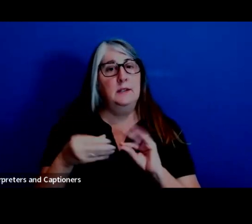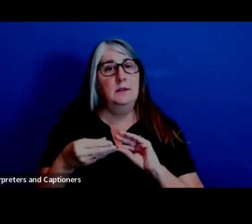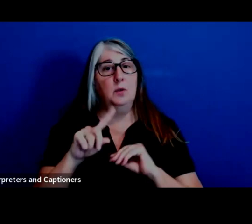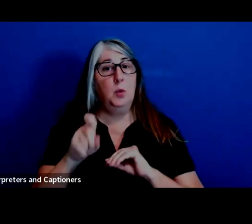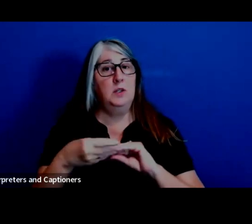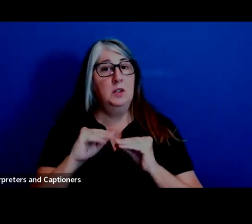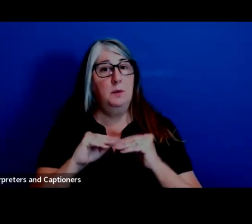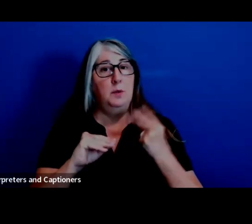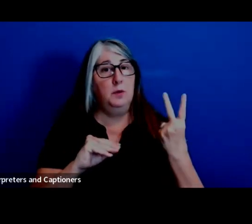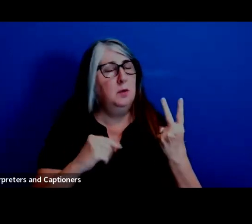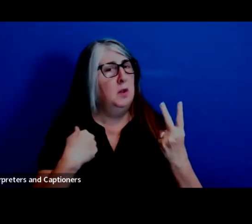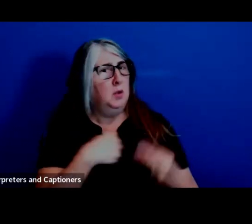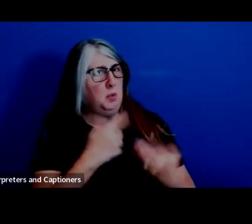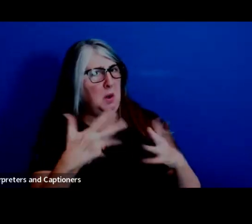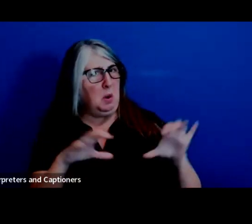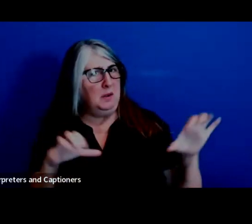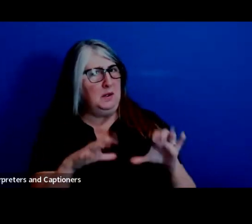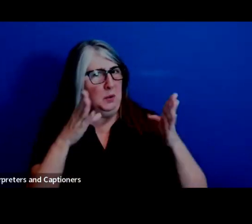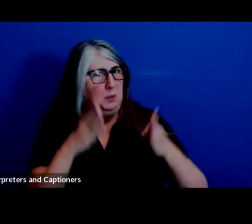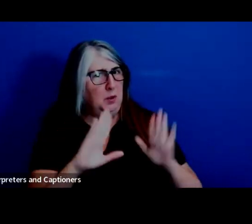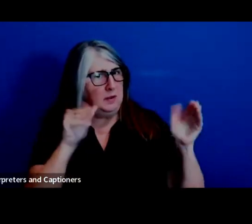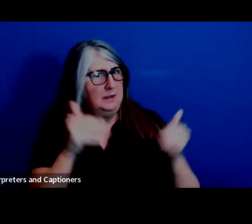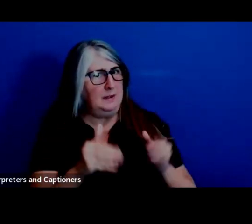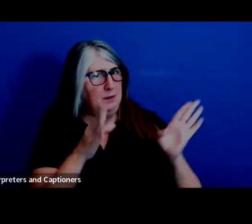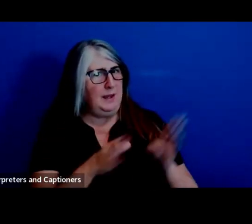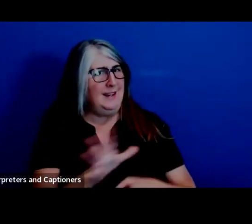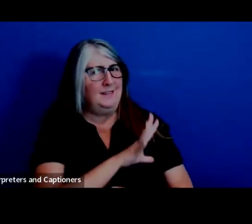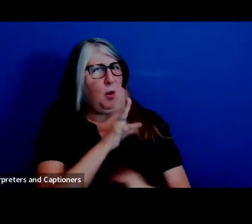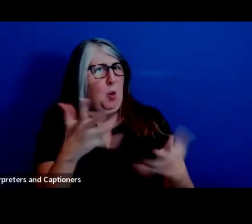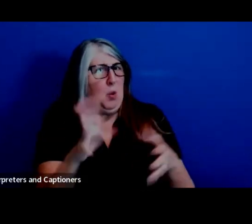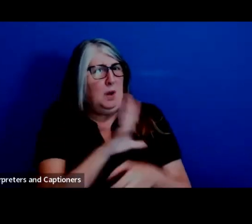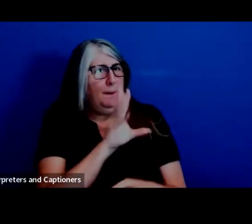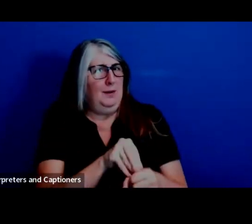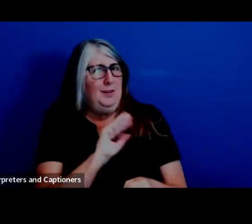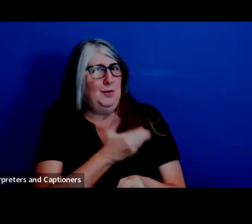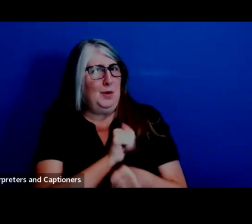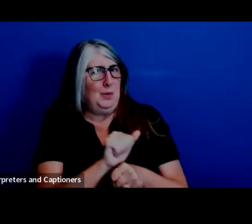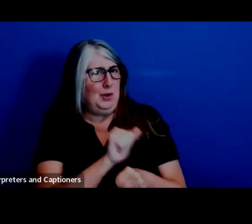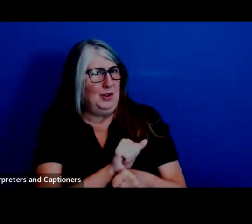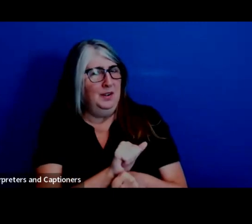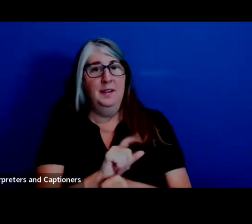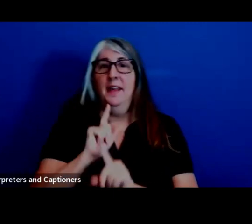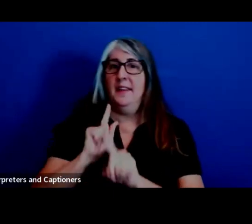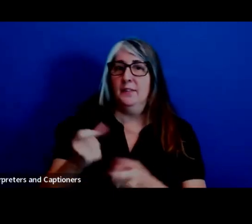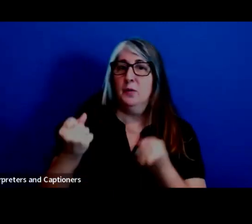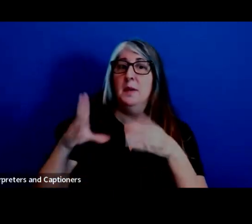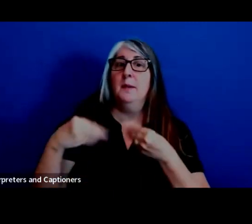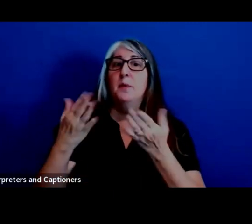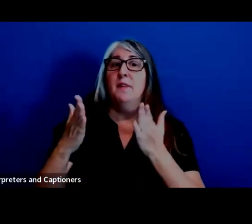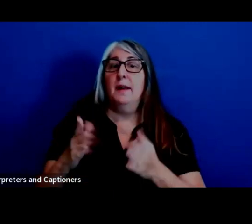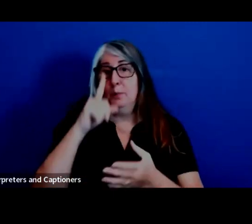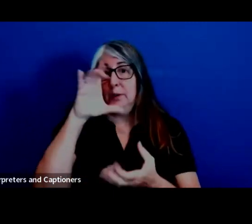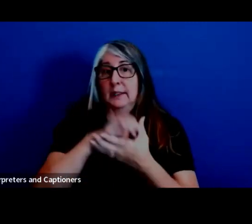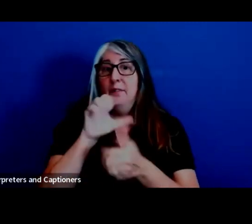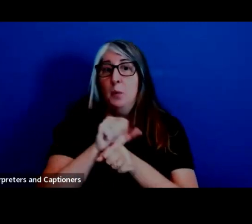question number two, don't we already do person-centered planning? It has been built into all our work. And the answer was, many providers believe that the